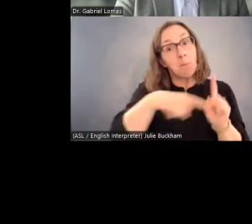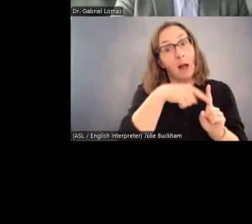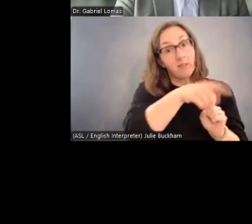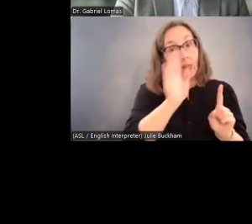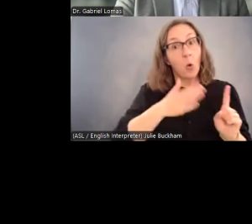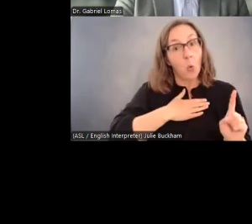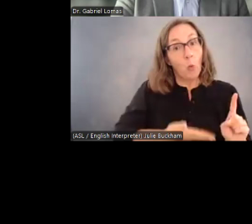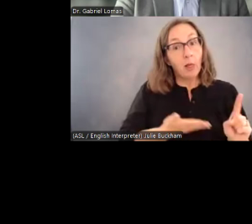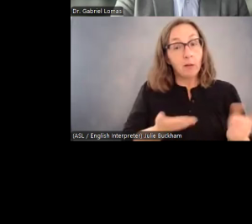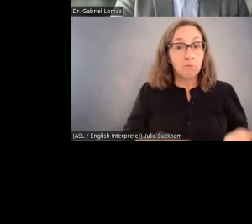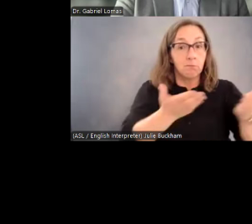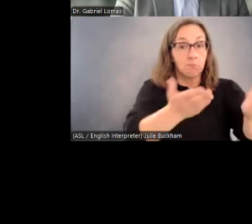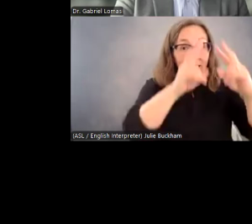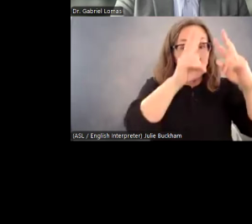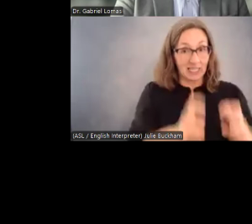slide.